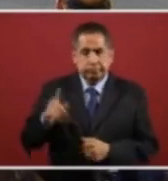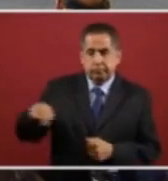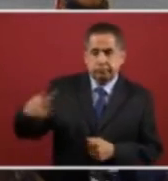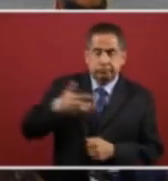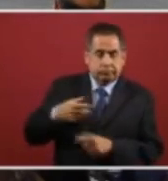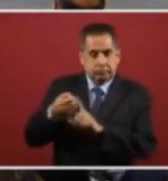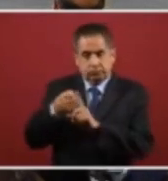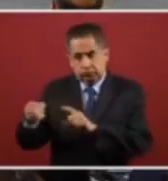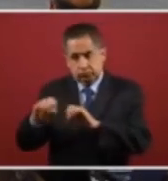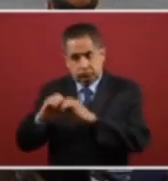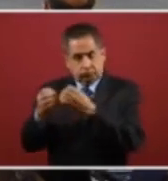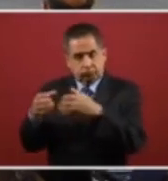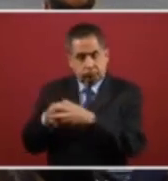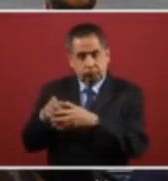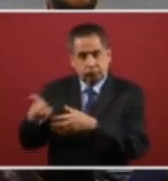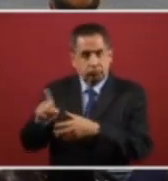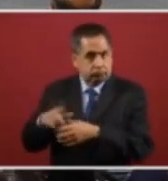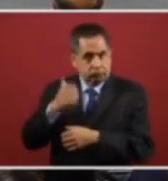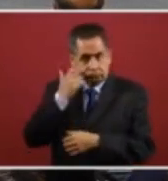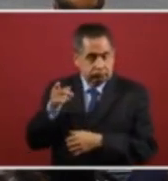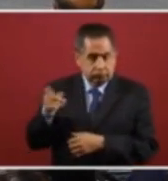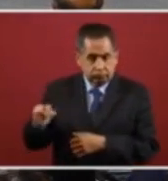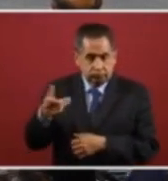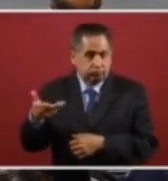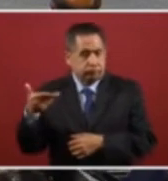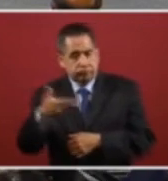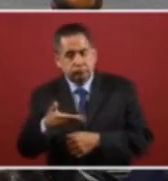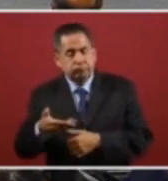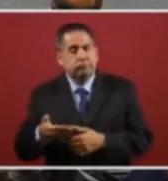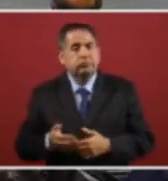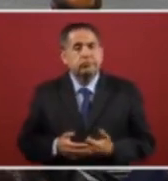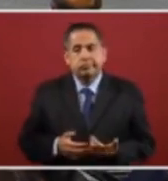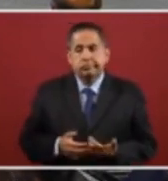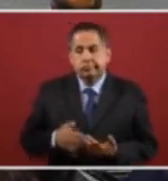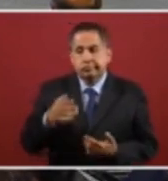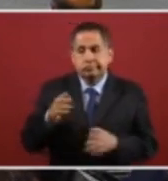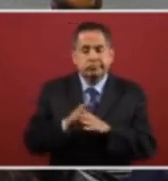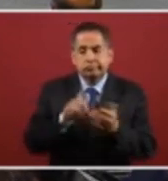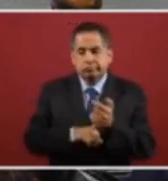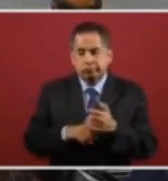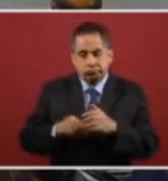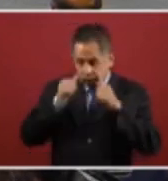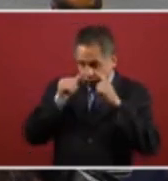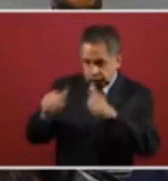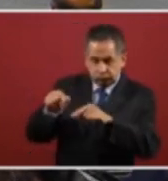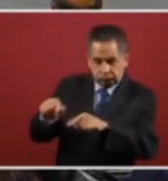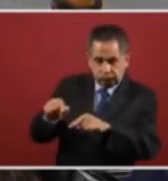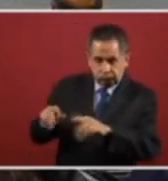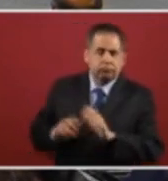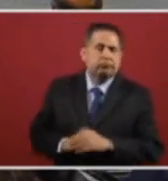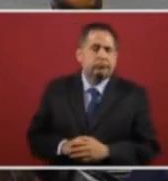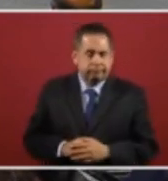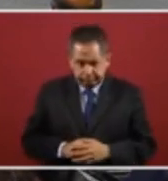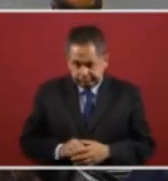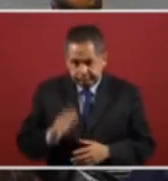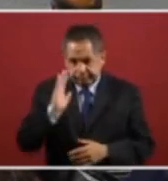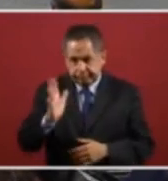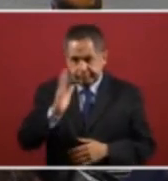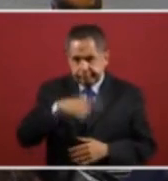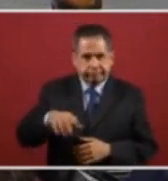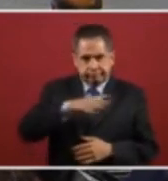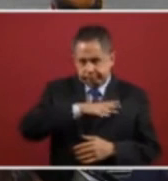property owners, they have this organization, and they're asking for to be attended to,